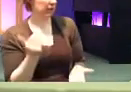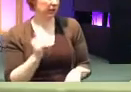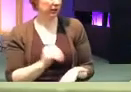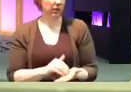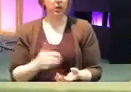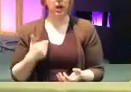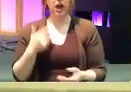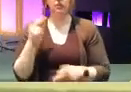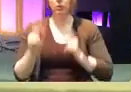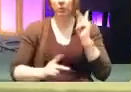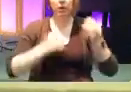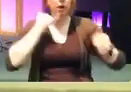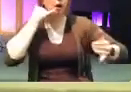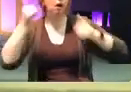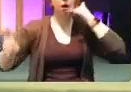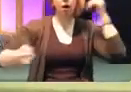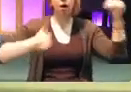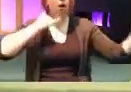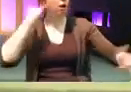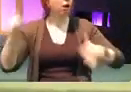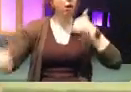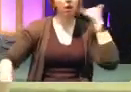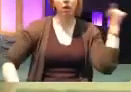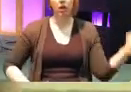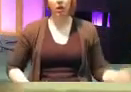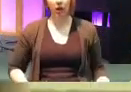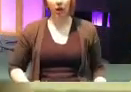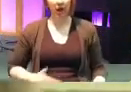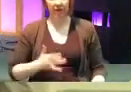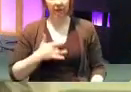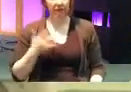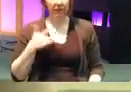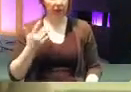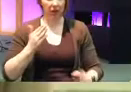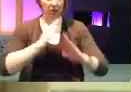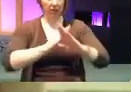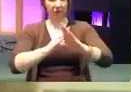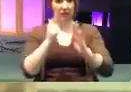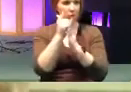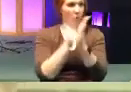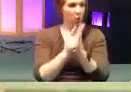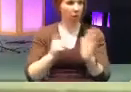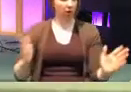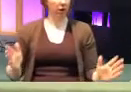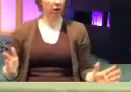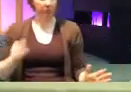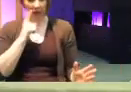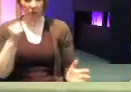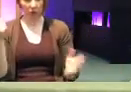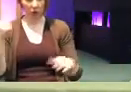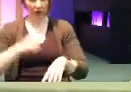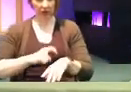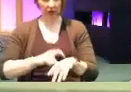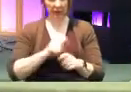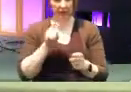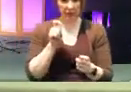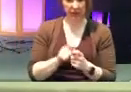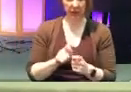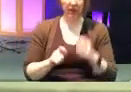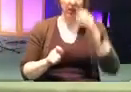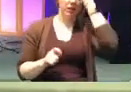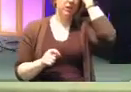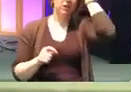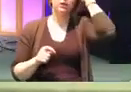We had people that were calling and making all kinds of accusations. I felt like a defense lawyer, because there were times that, there was one time in particular, there was an